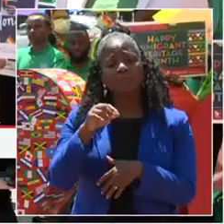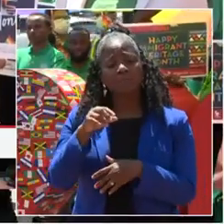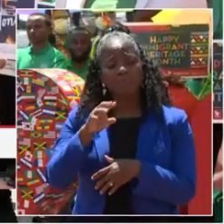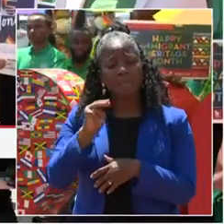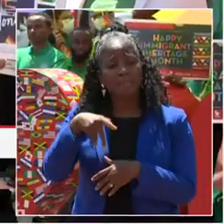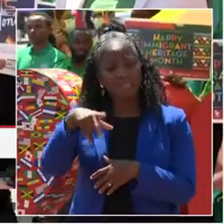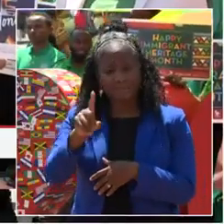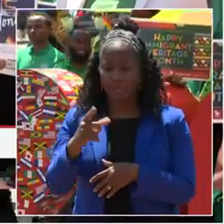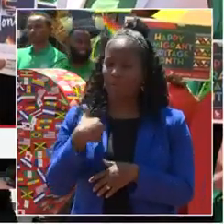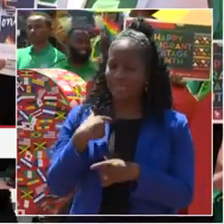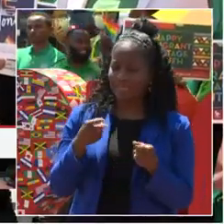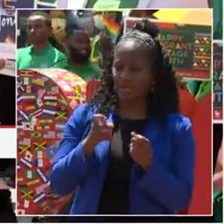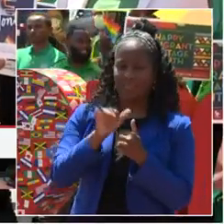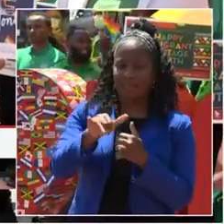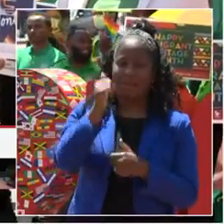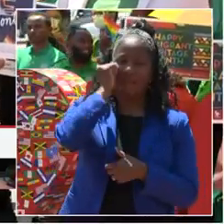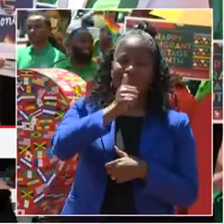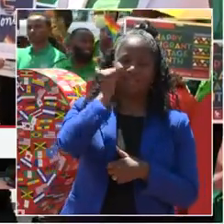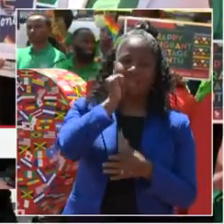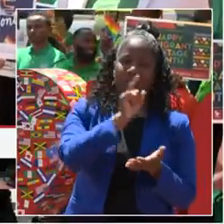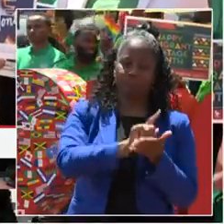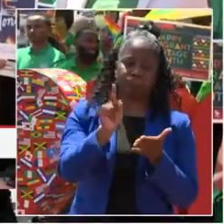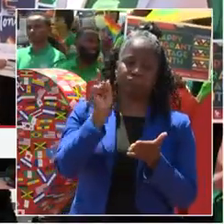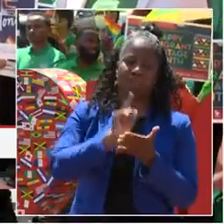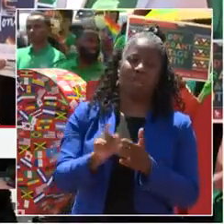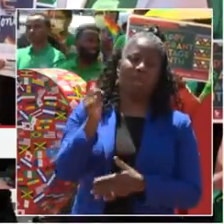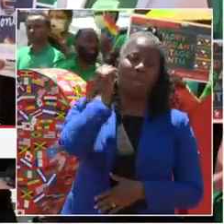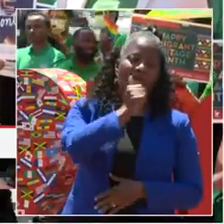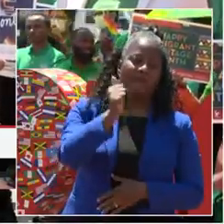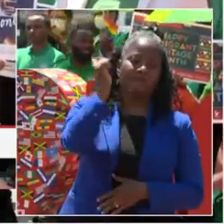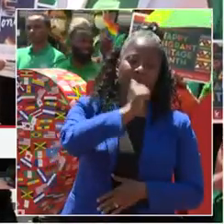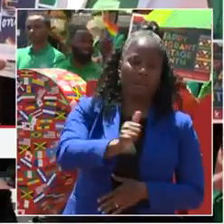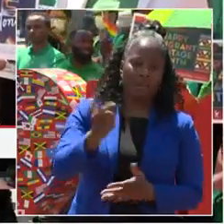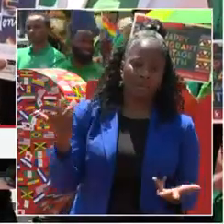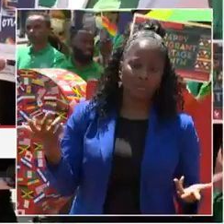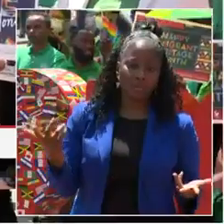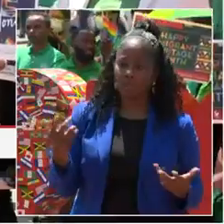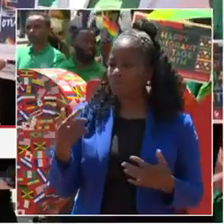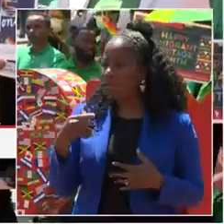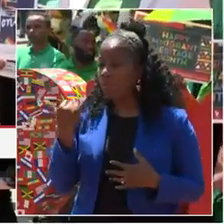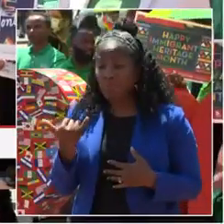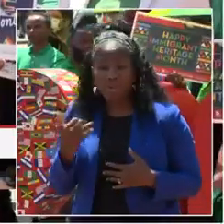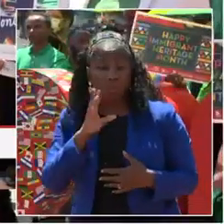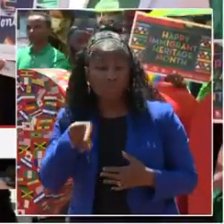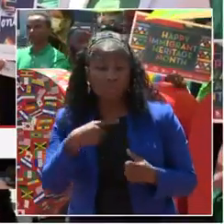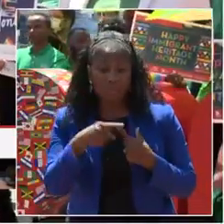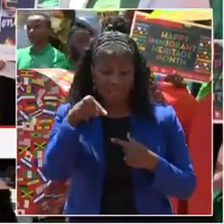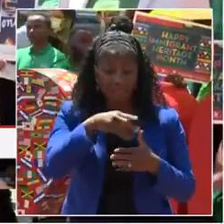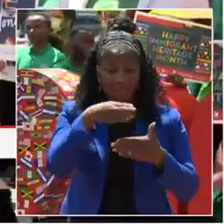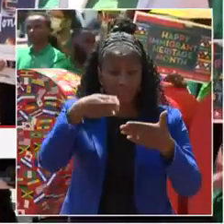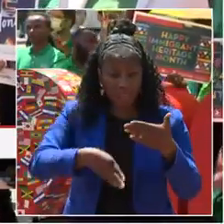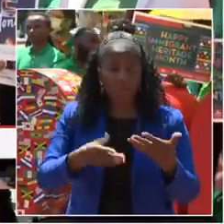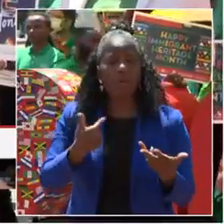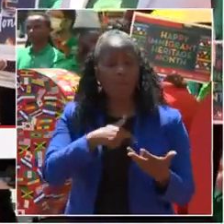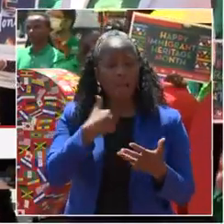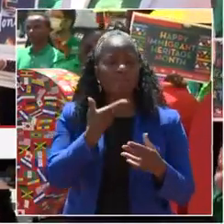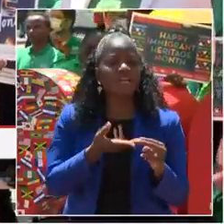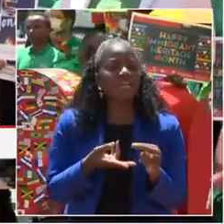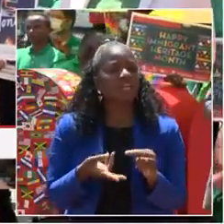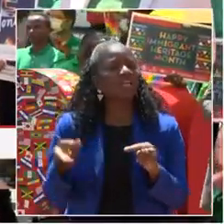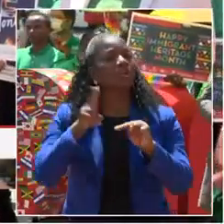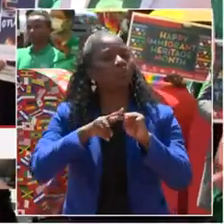with every day of the week. And at this point, when we're specifically talking about this weekend where we're going to have